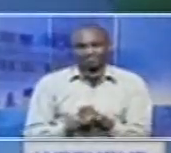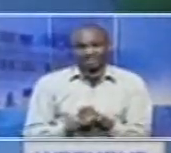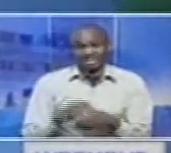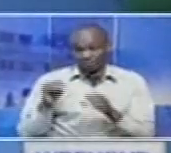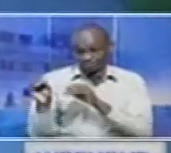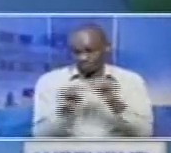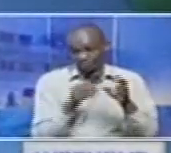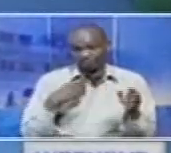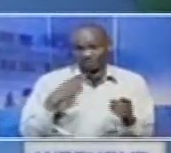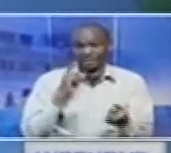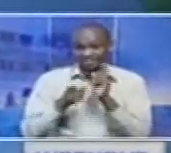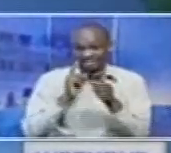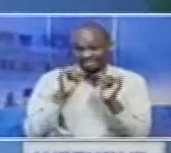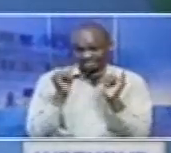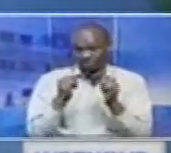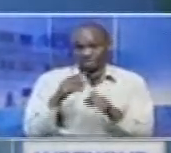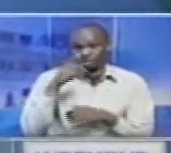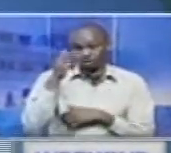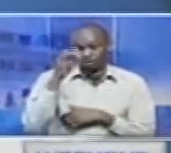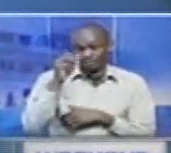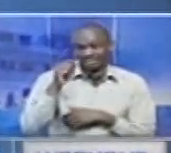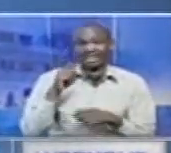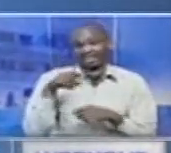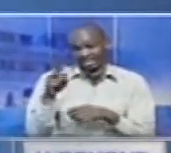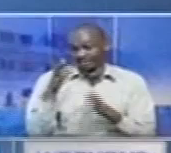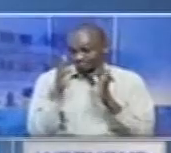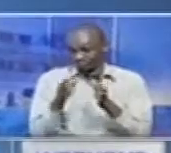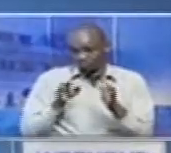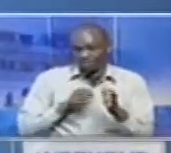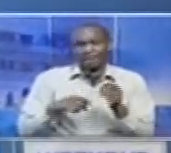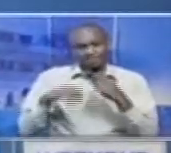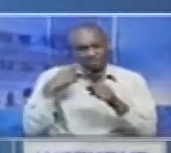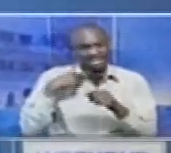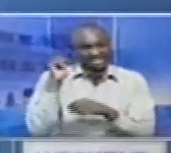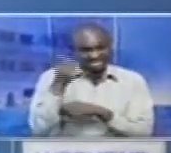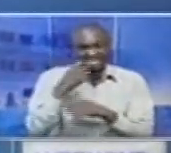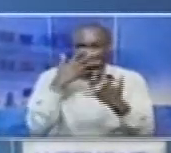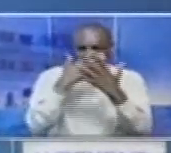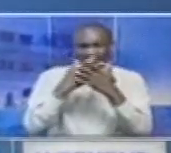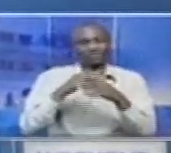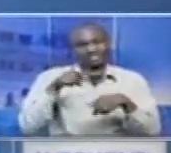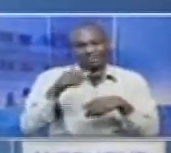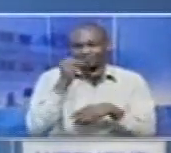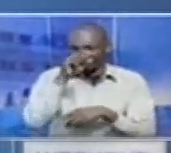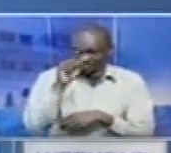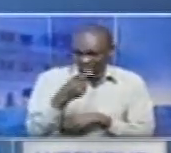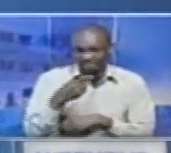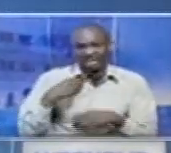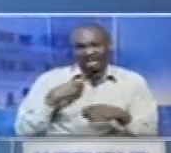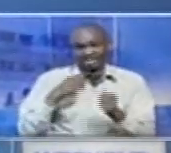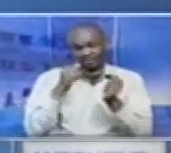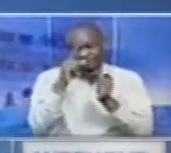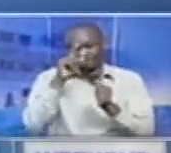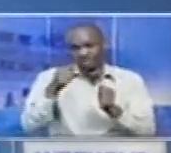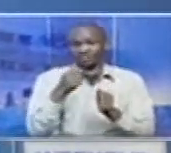And shifting gears to some athletics news, Thomas Longosiwo and Beatrice Chepkoech broke the Kenya Prisons records in the 5,000 meters and the